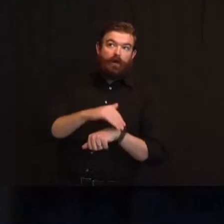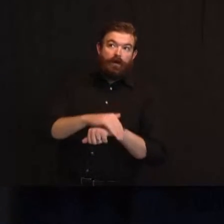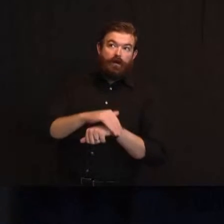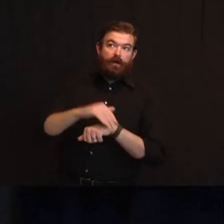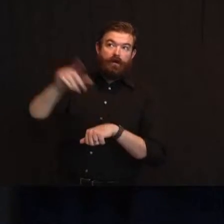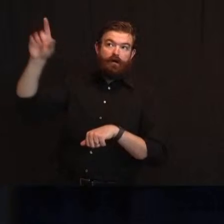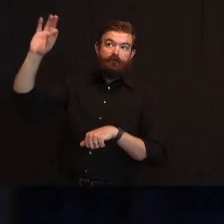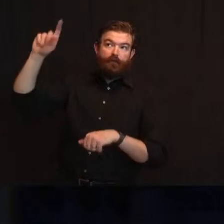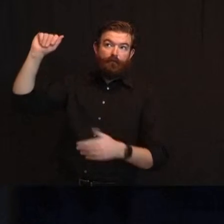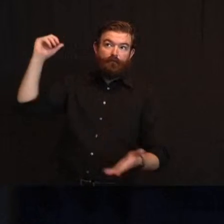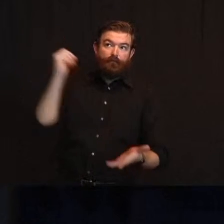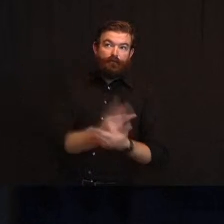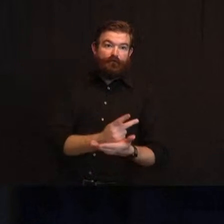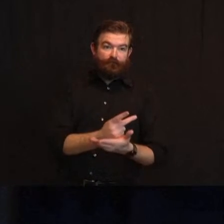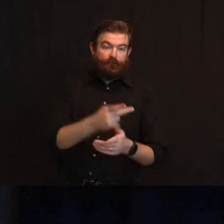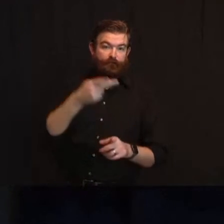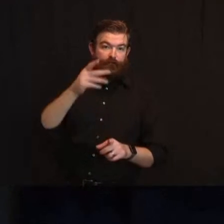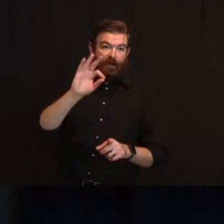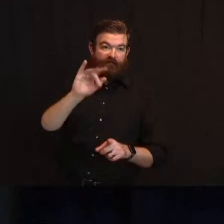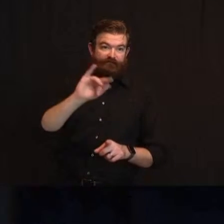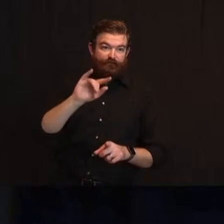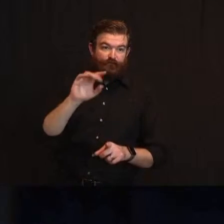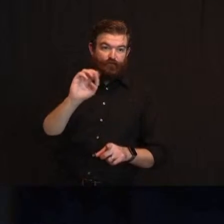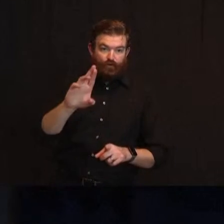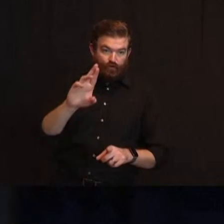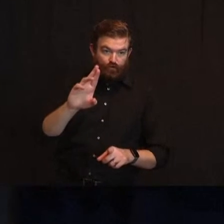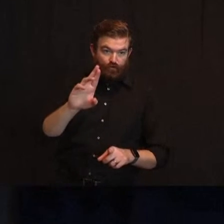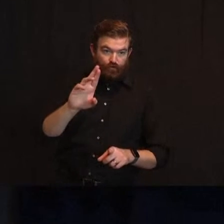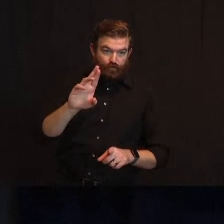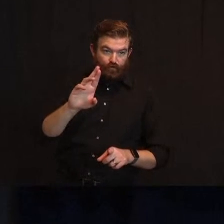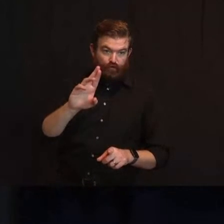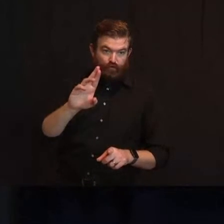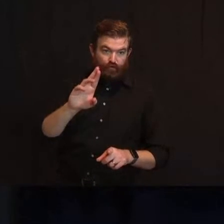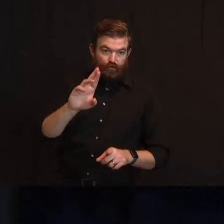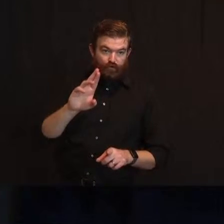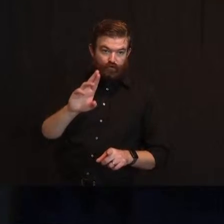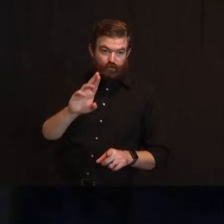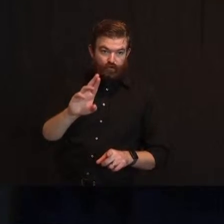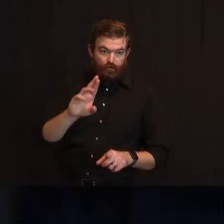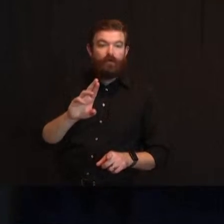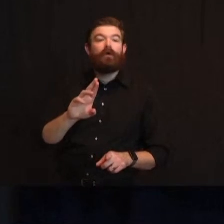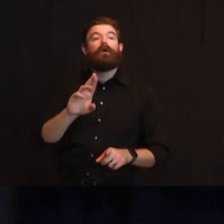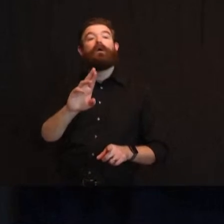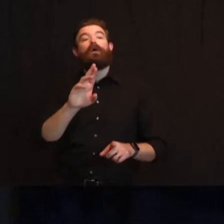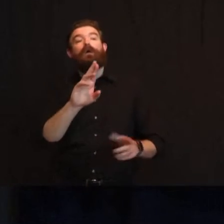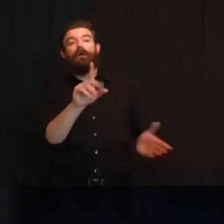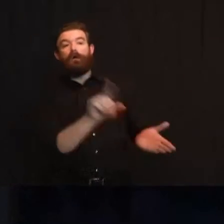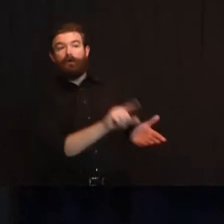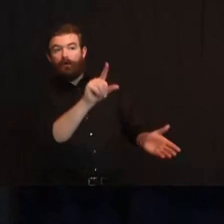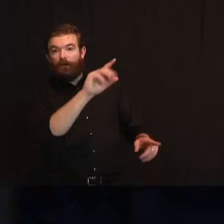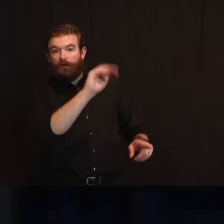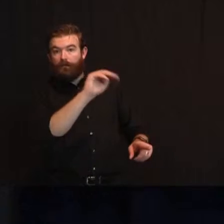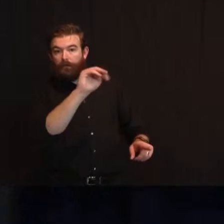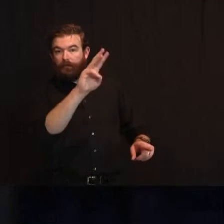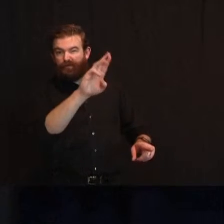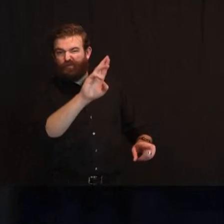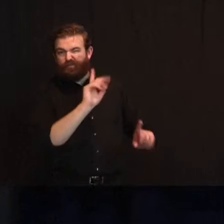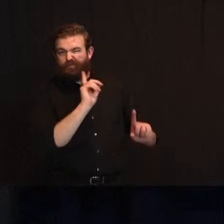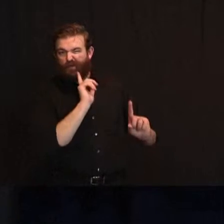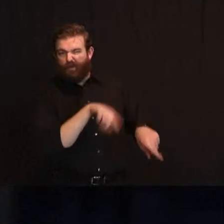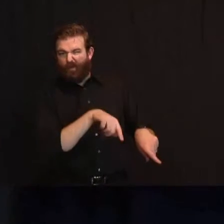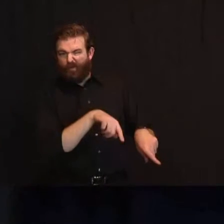published in the MMWR, 24 hours. And the shipping may take 24 to 72 hours depending